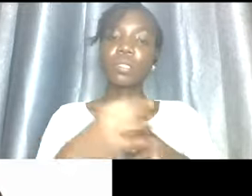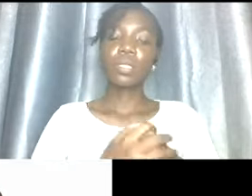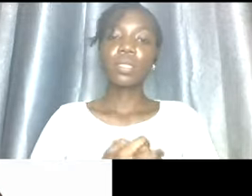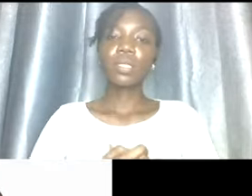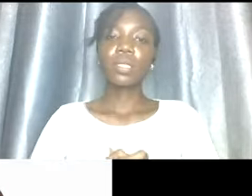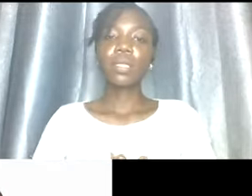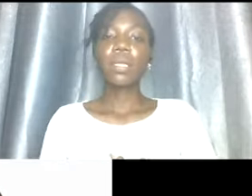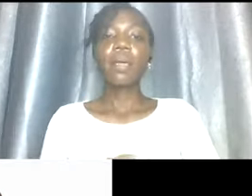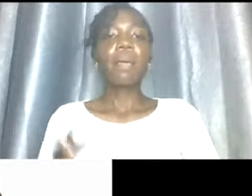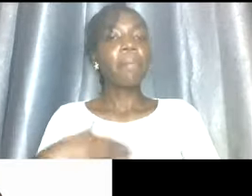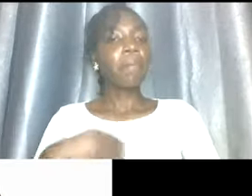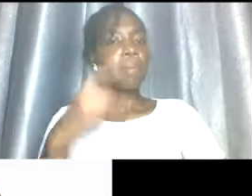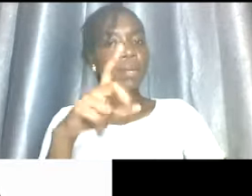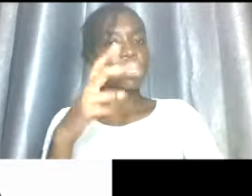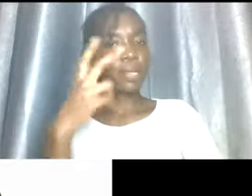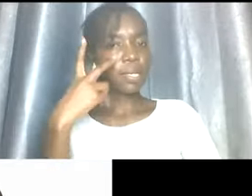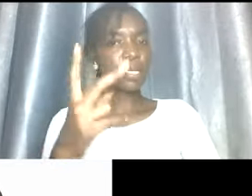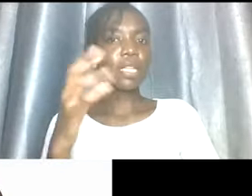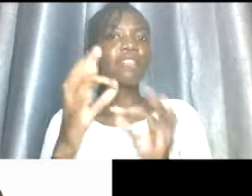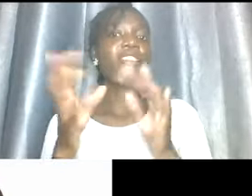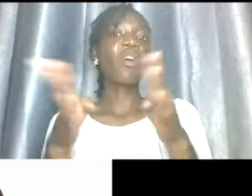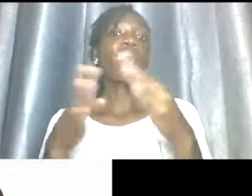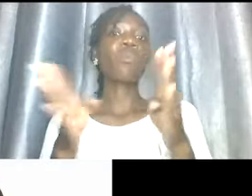if the toilet shakes. They may need a plumber